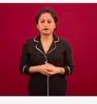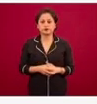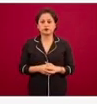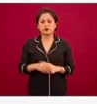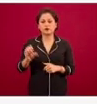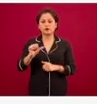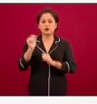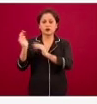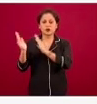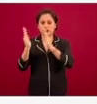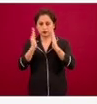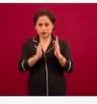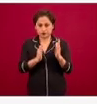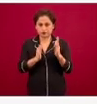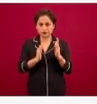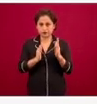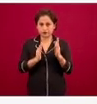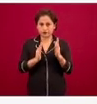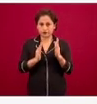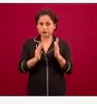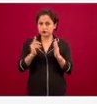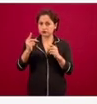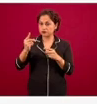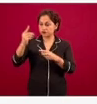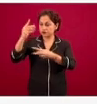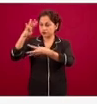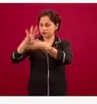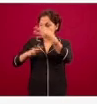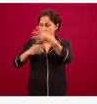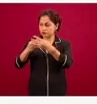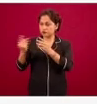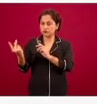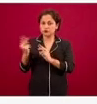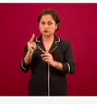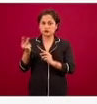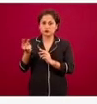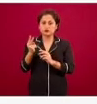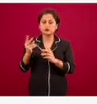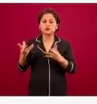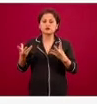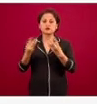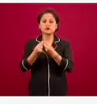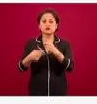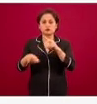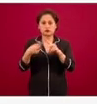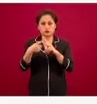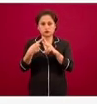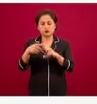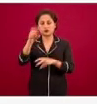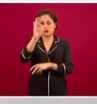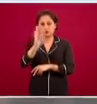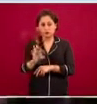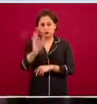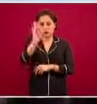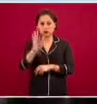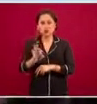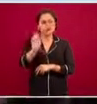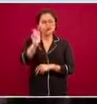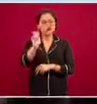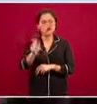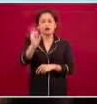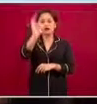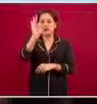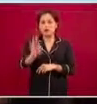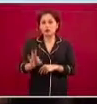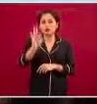have all the characteristics that fit into the diagnosis model of COVID or influenza. And of course, it's a smaller